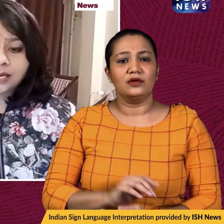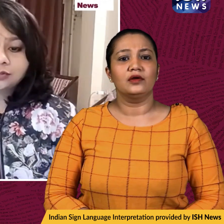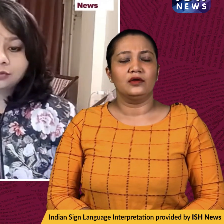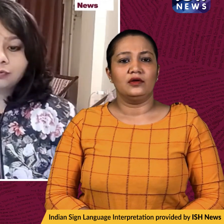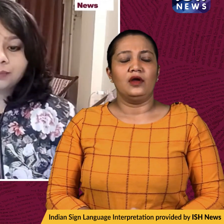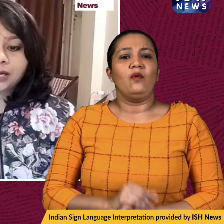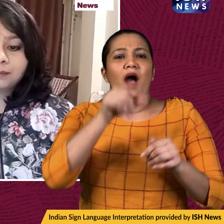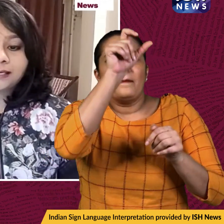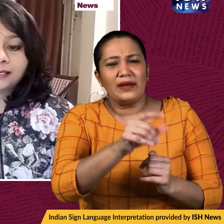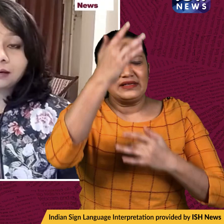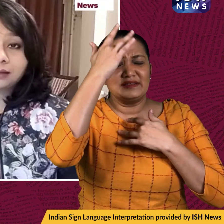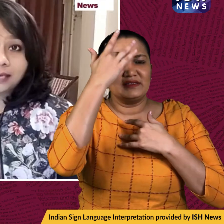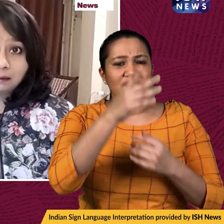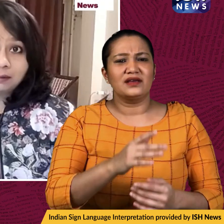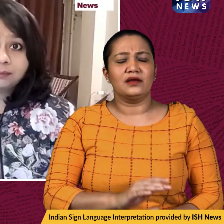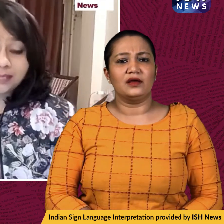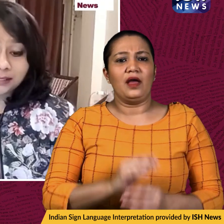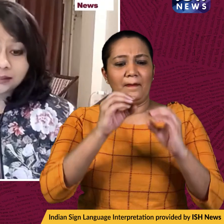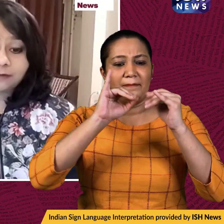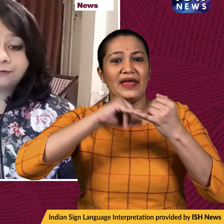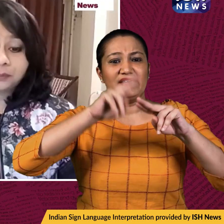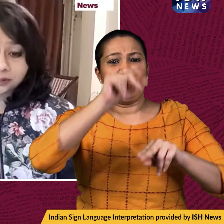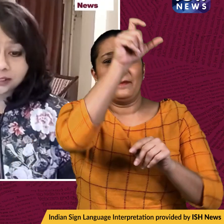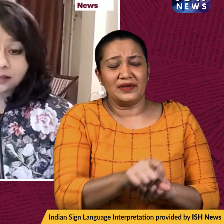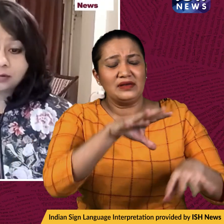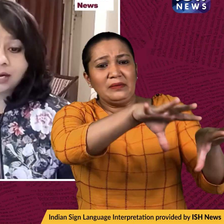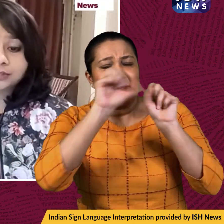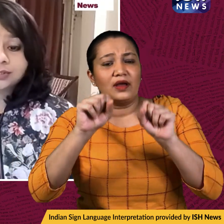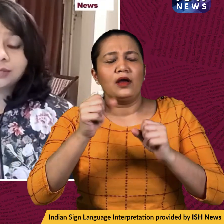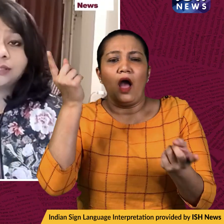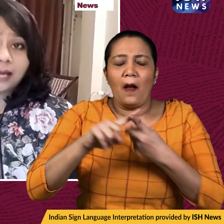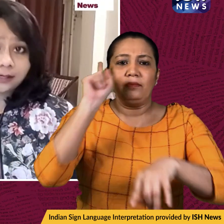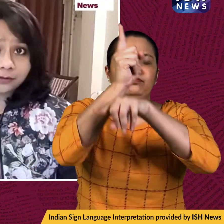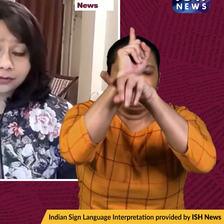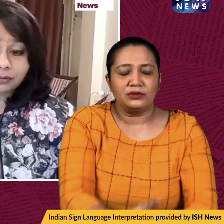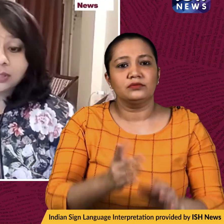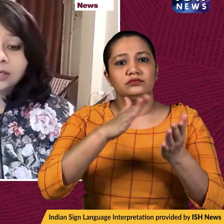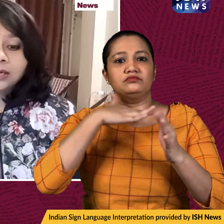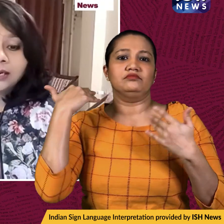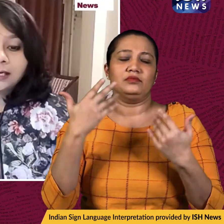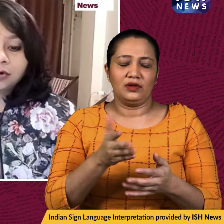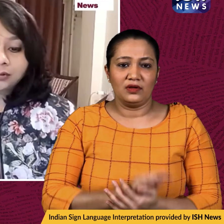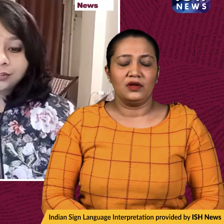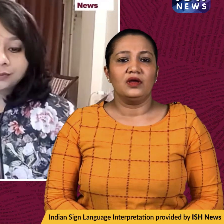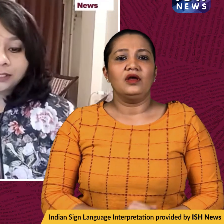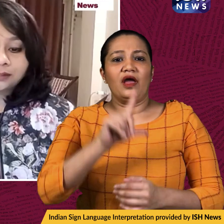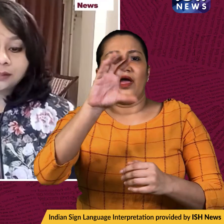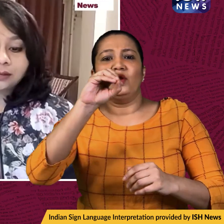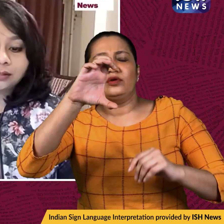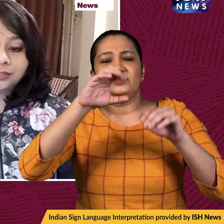on its way to pick up an ill BSF personnel crashed near the line of control in